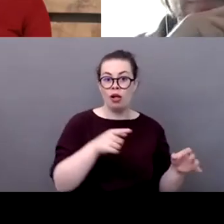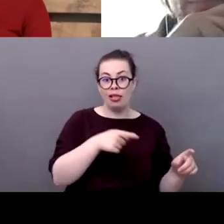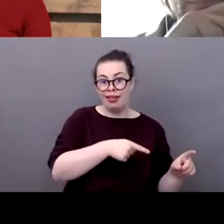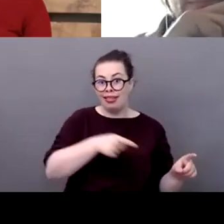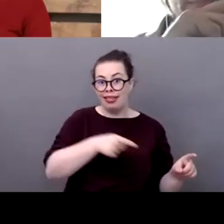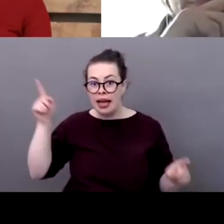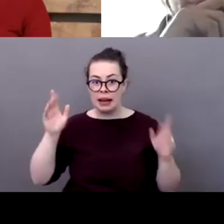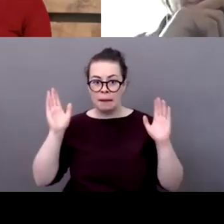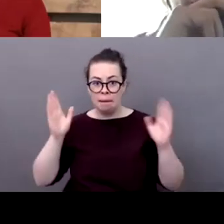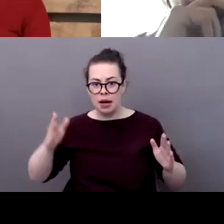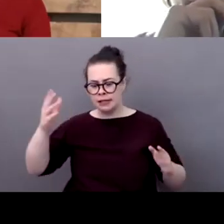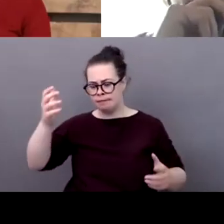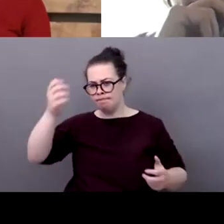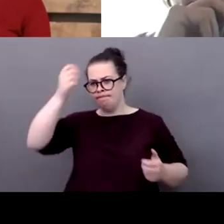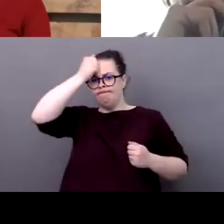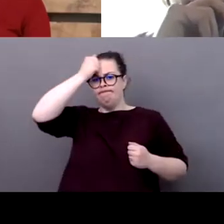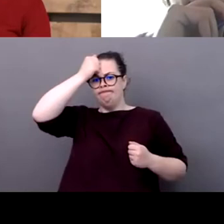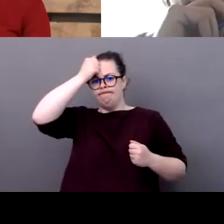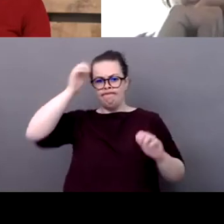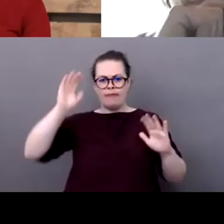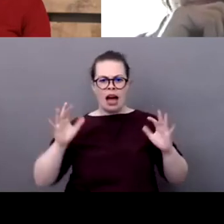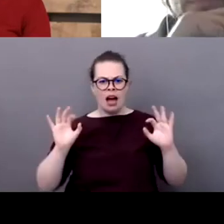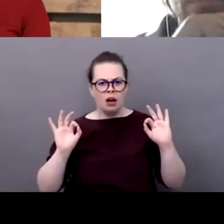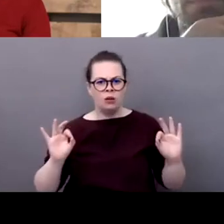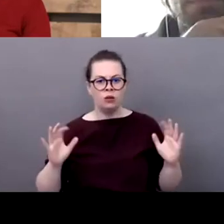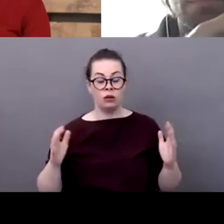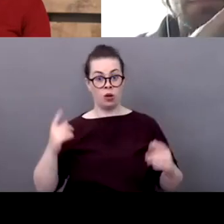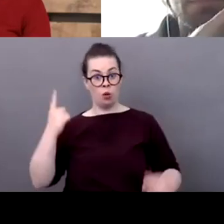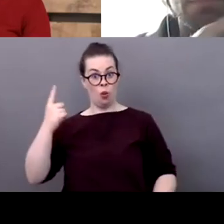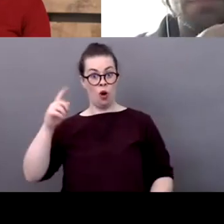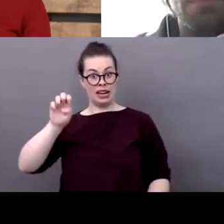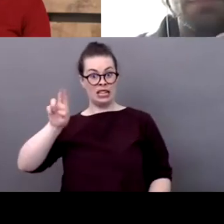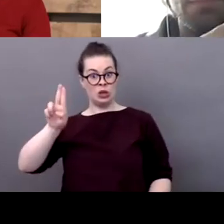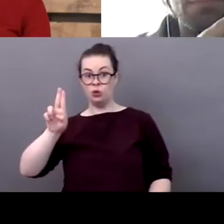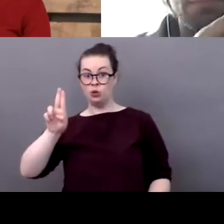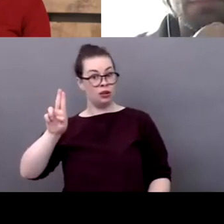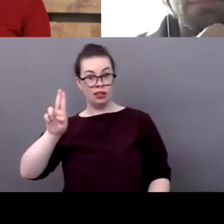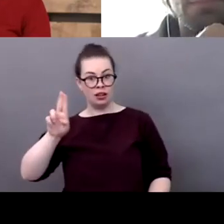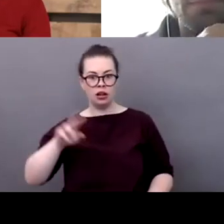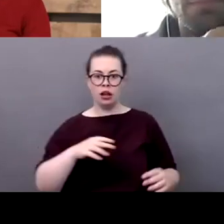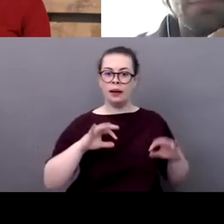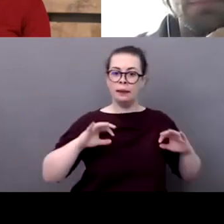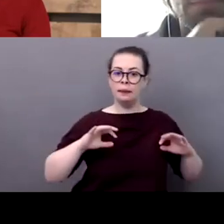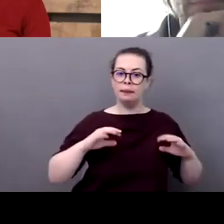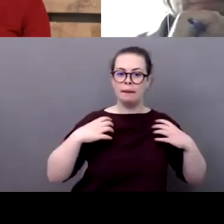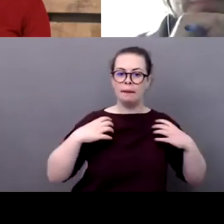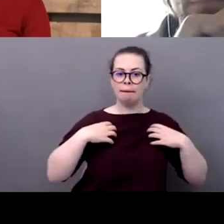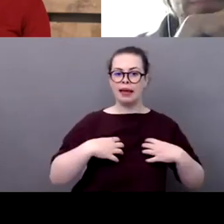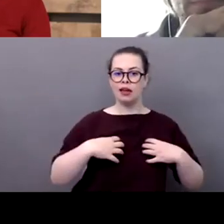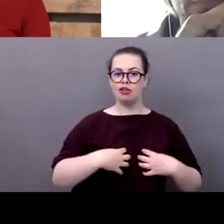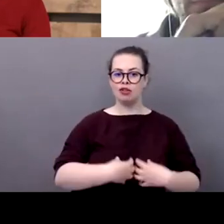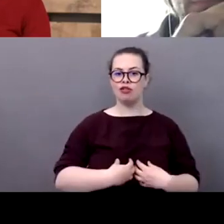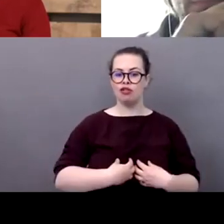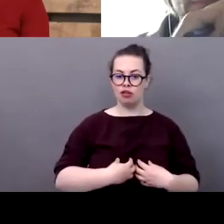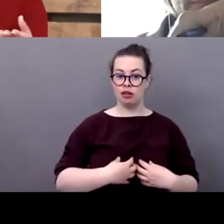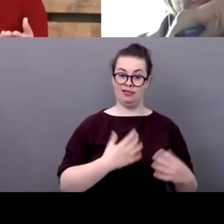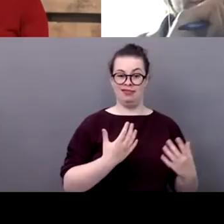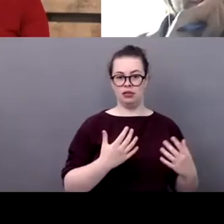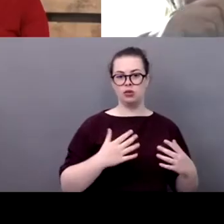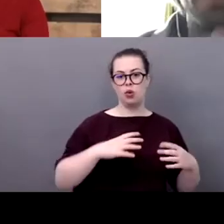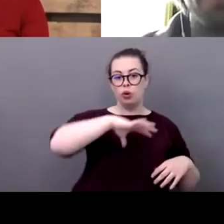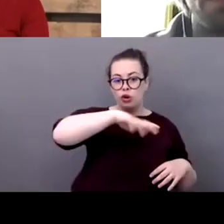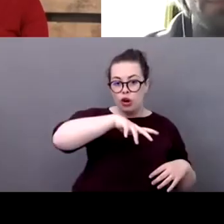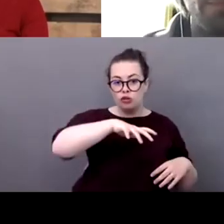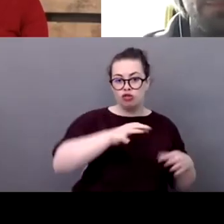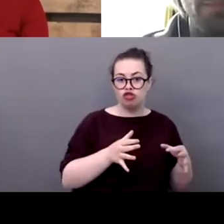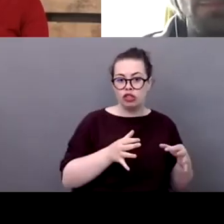mairies qui autorisent les événements. Peut-être faut-il être plus attentif et d'autoriser l'événement en étant attentif à l'utilisation de contenants